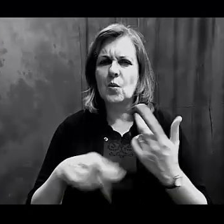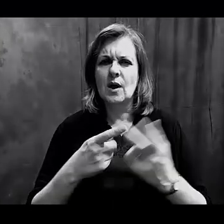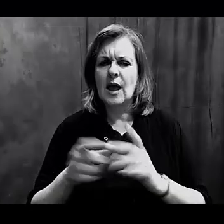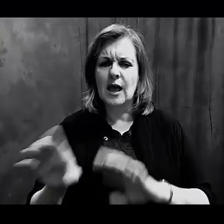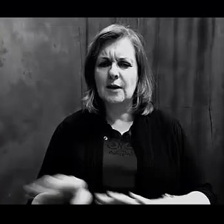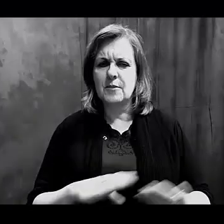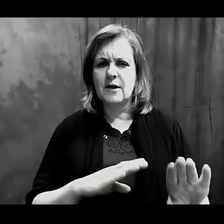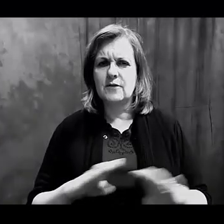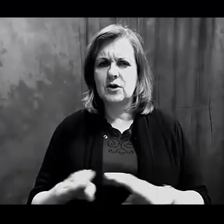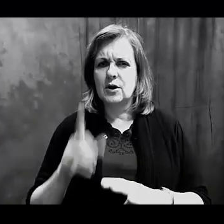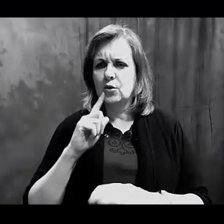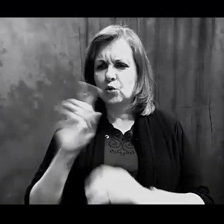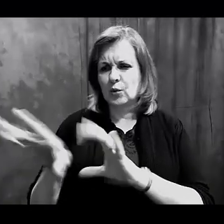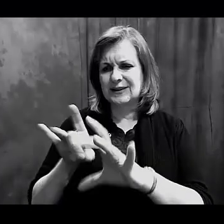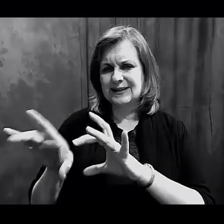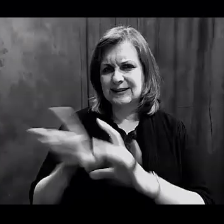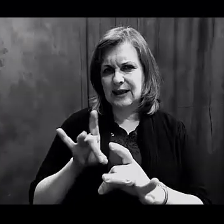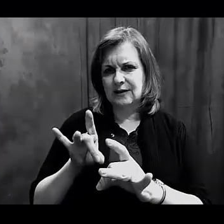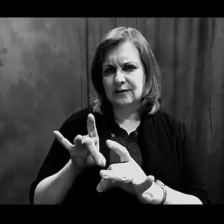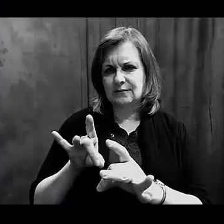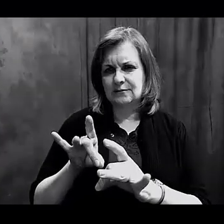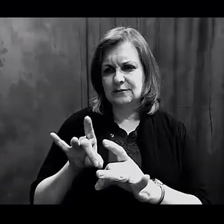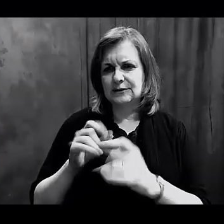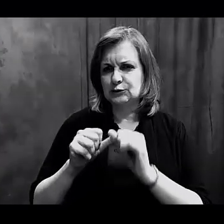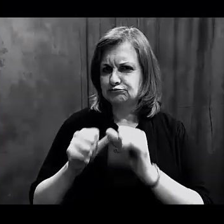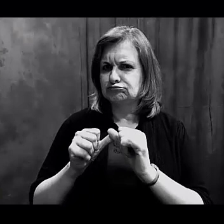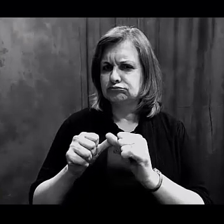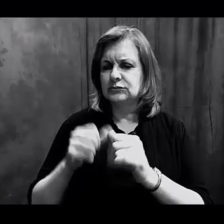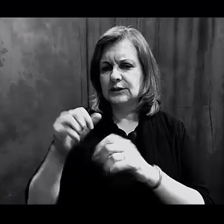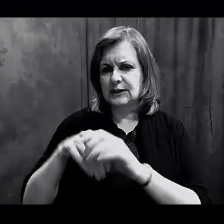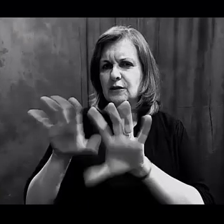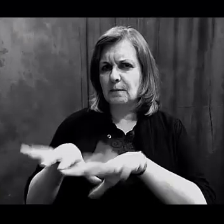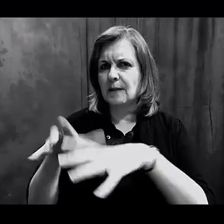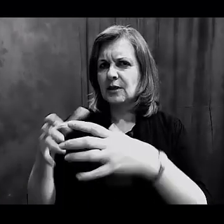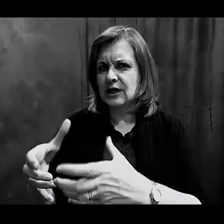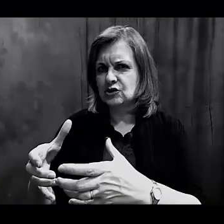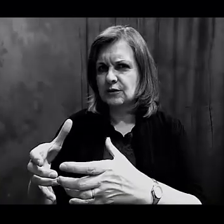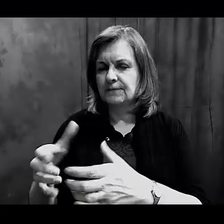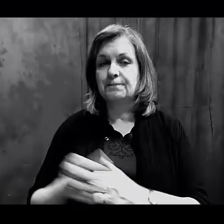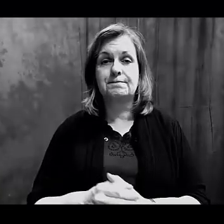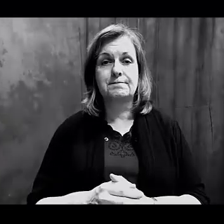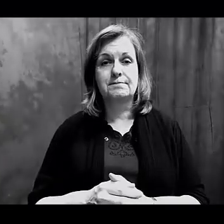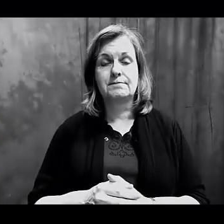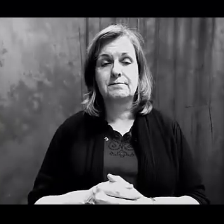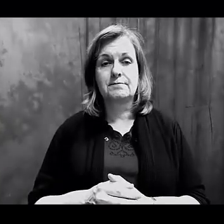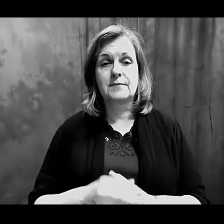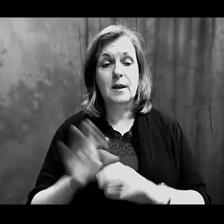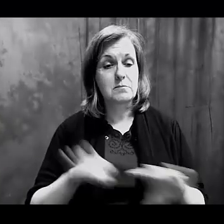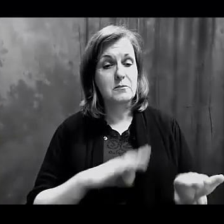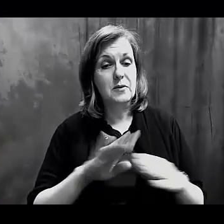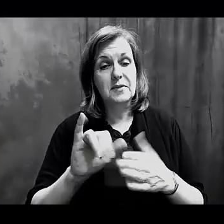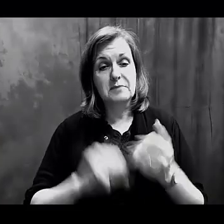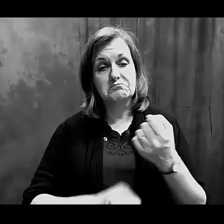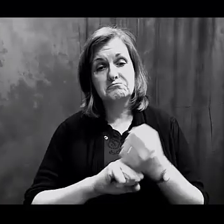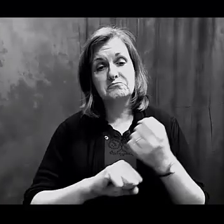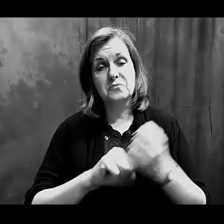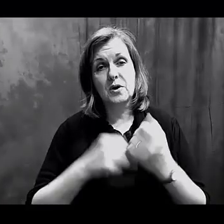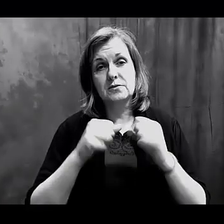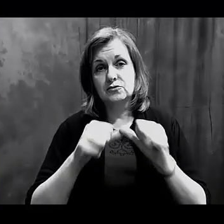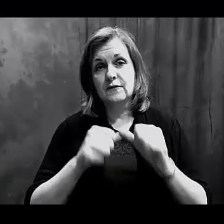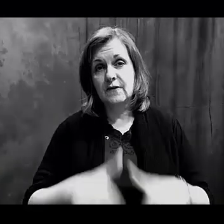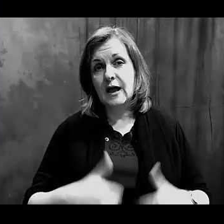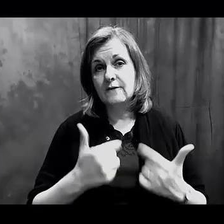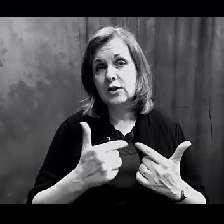Well, what kind of behaviors are you going to select for in a population? Things that are like survival,